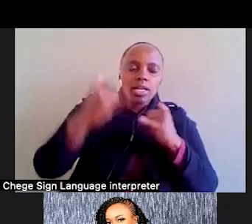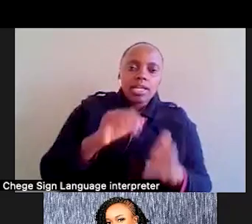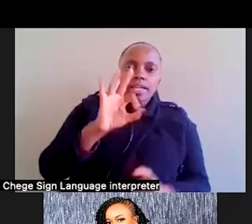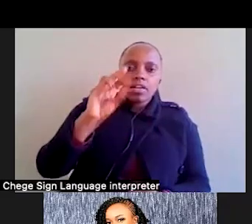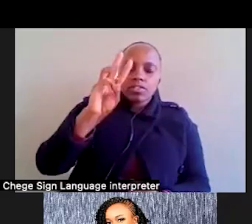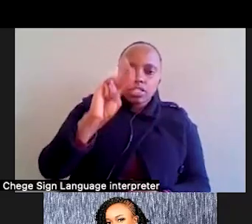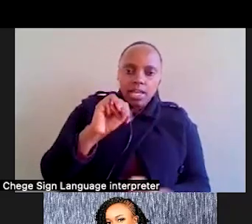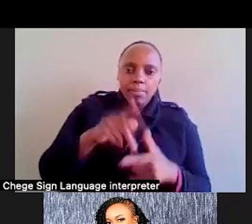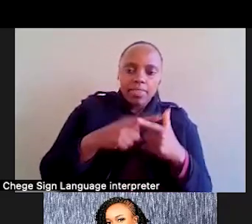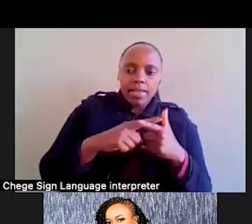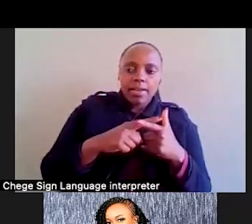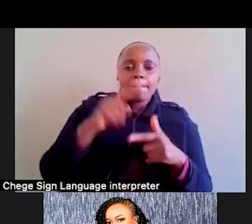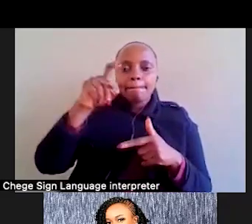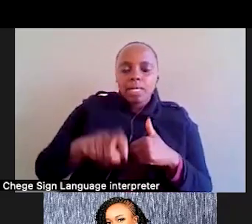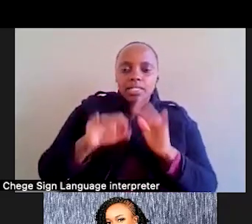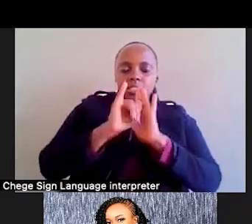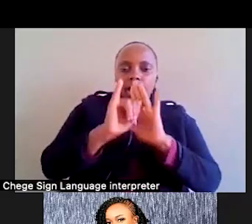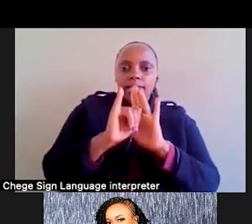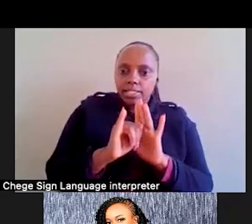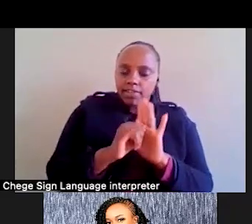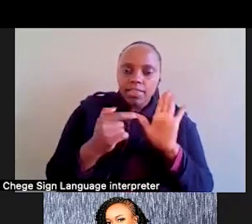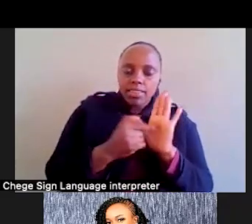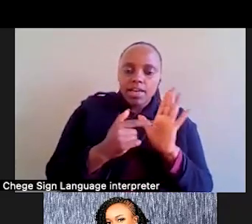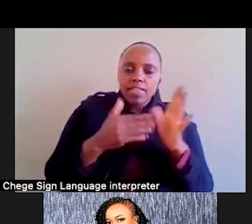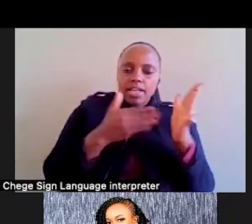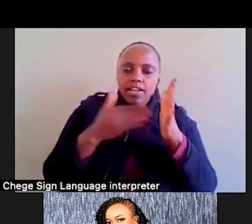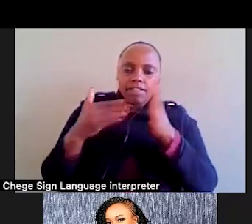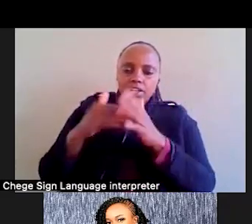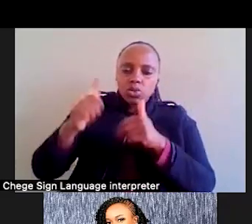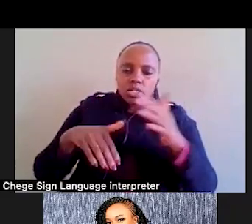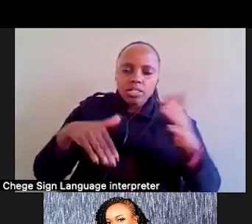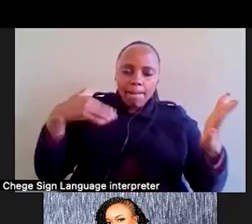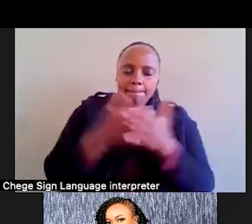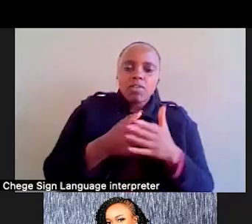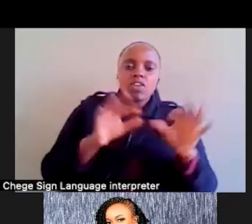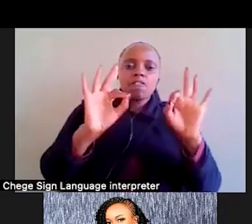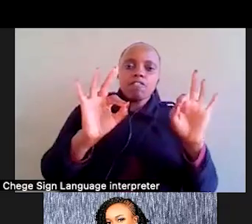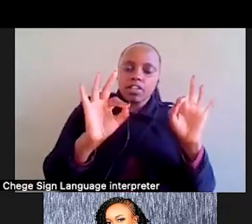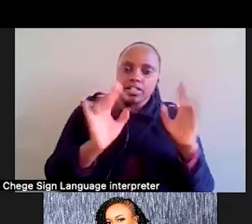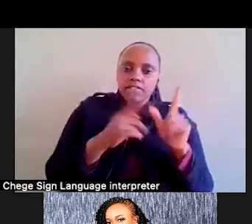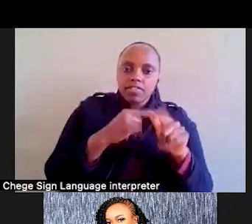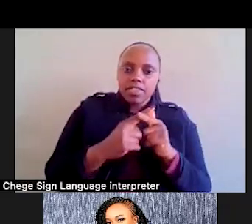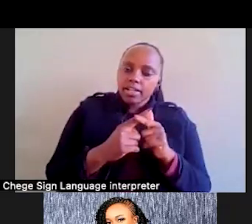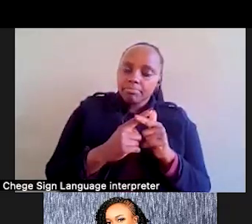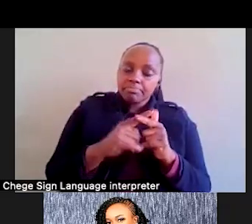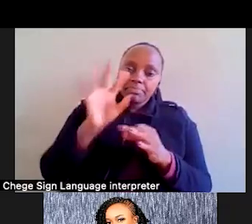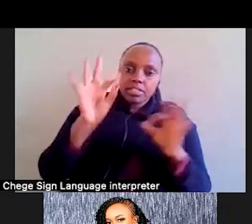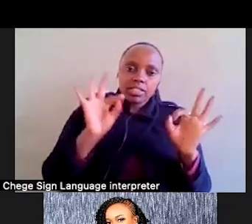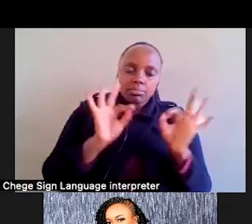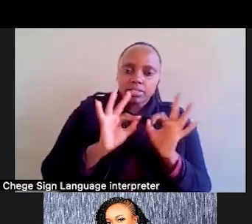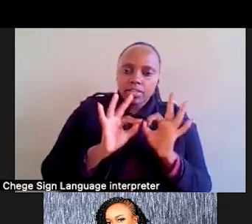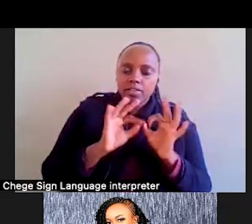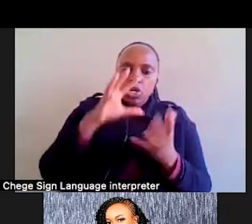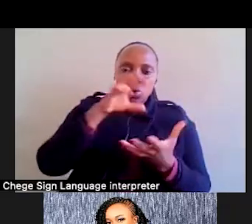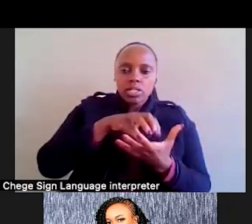And we must therefore identify the interventions that have proven to be effective in a specific